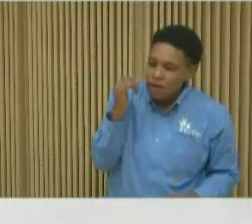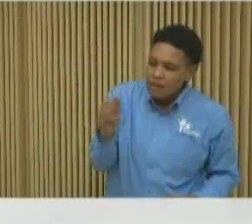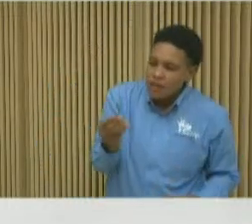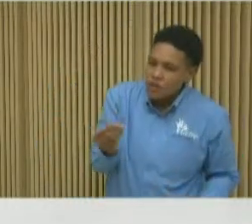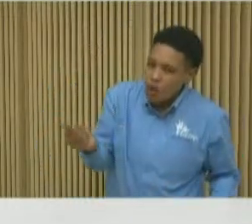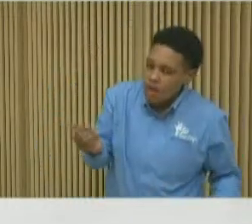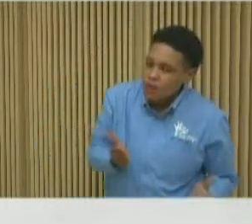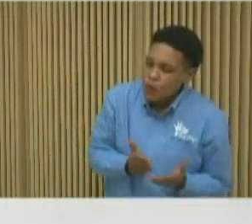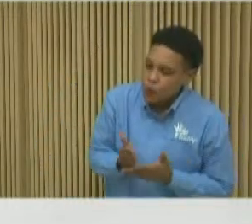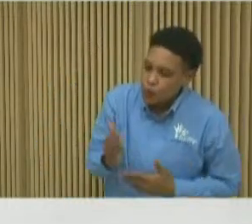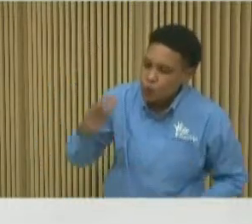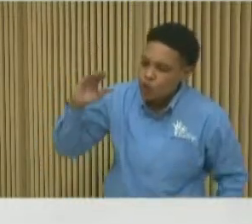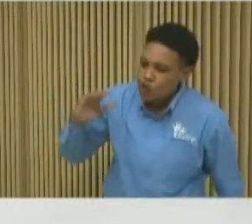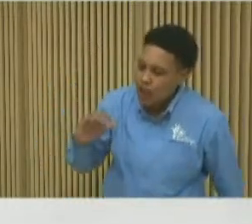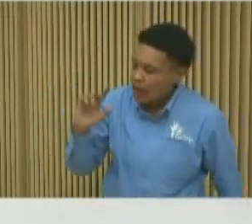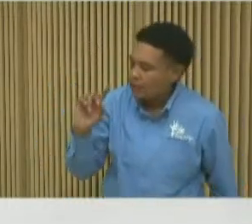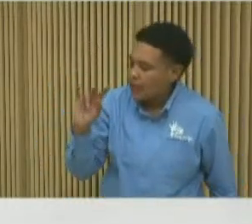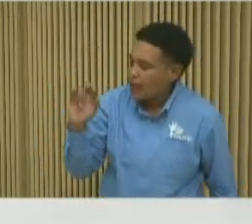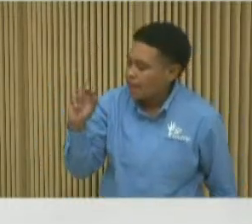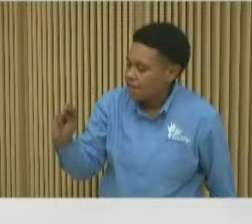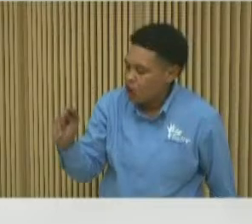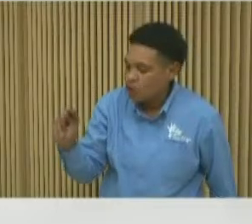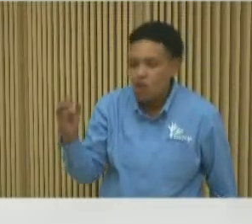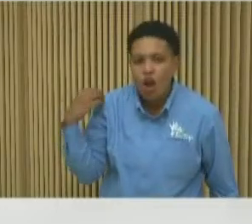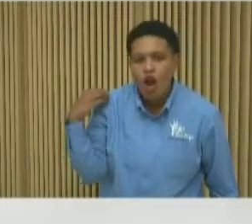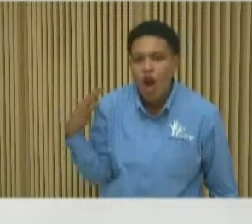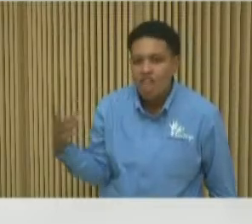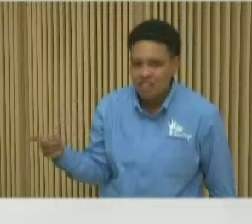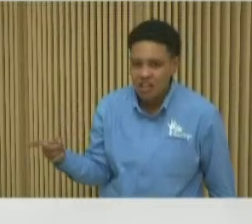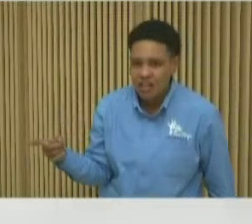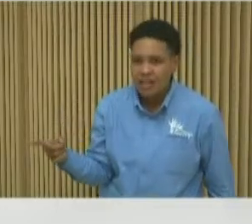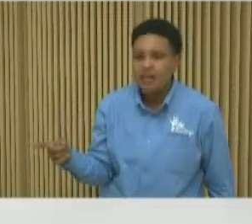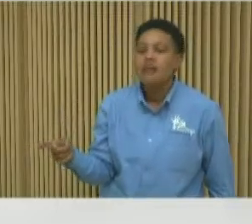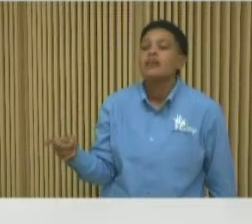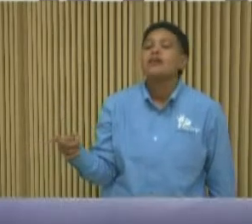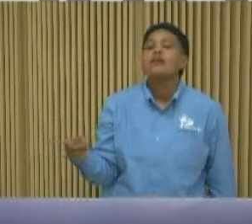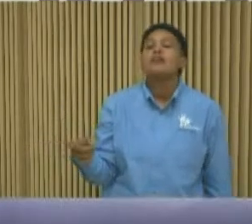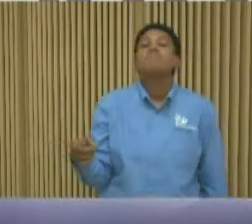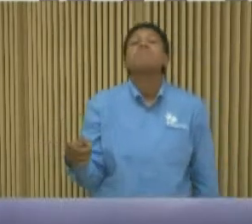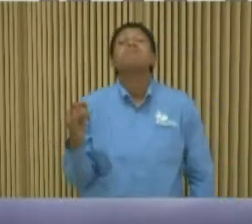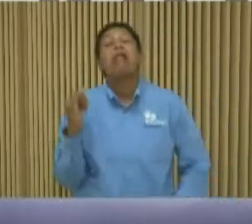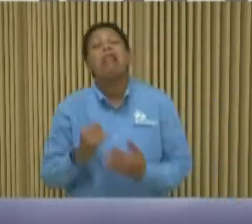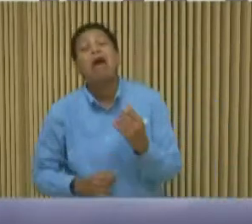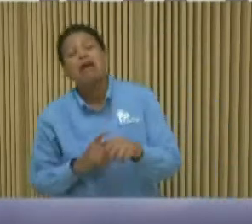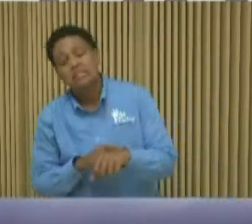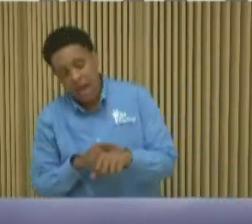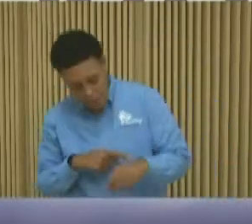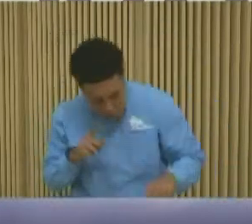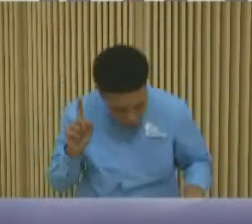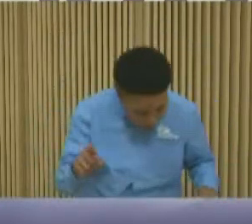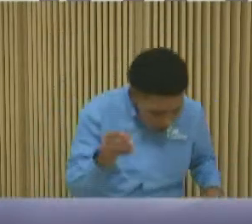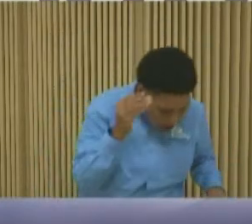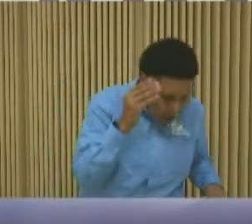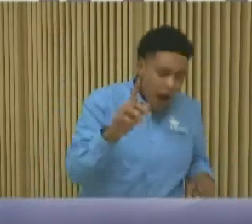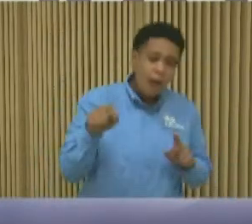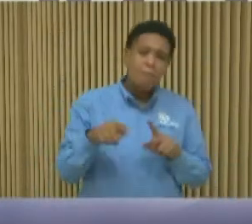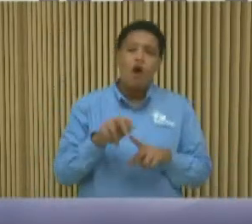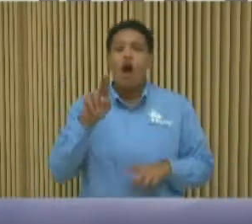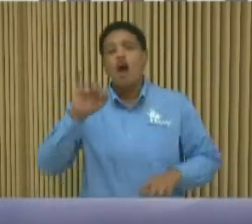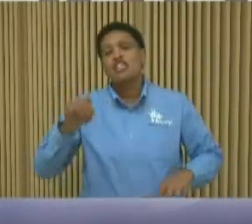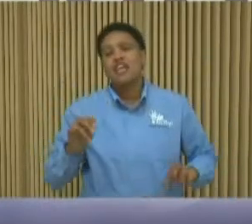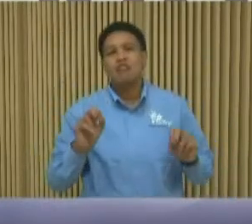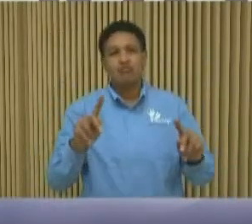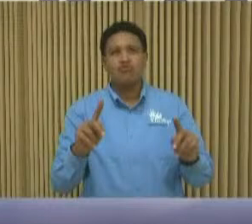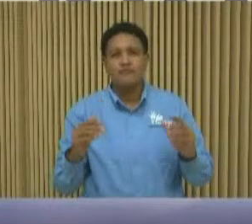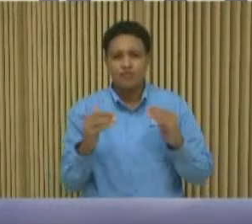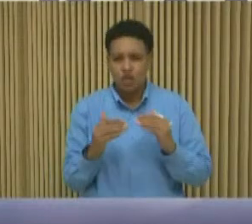child diversion officer. Okay. Then they went there on the last occasion to indicate about restorative justice,